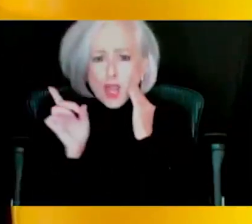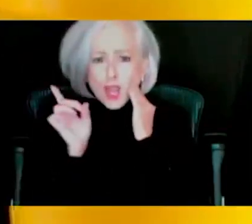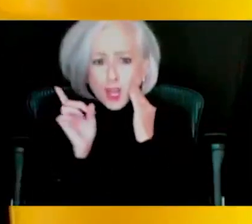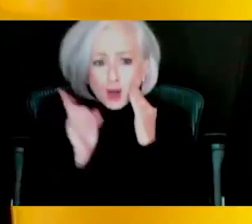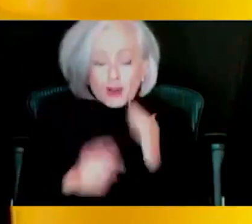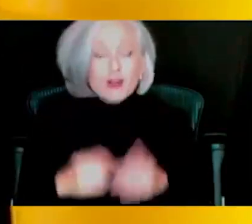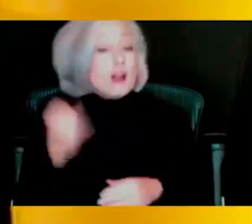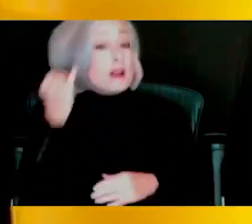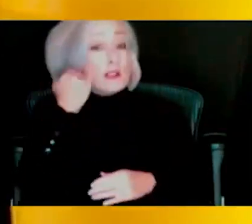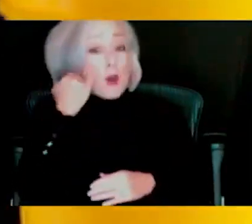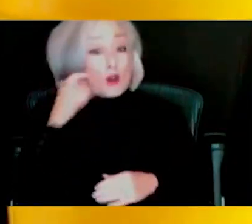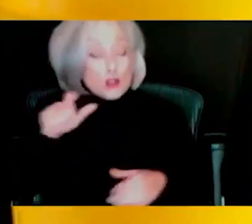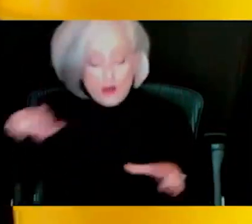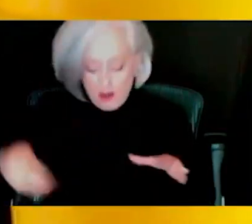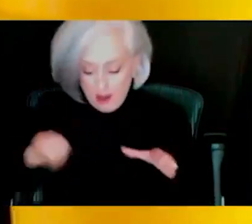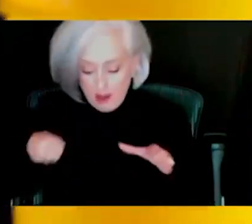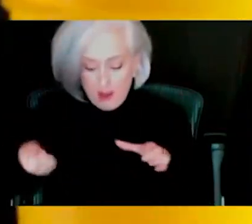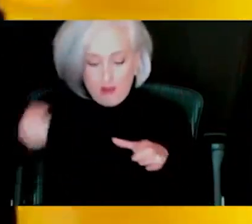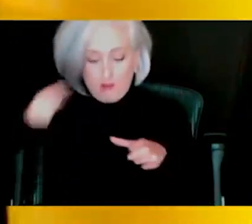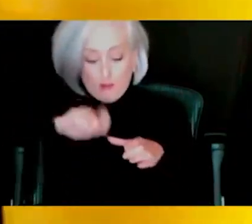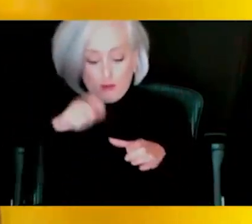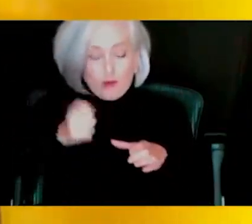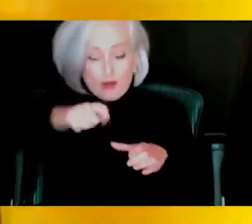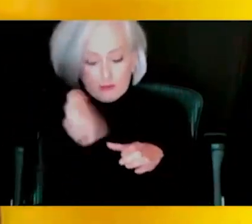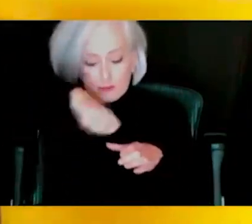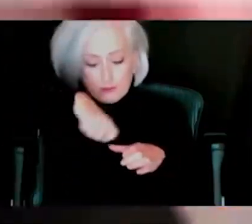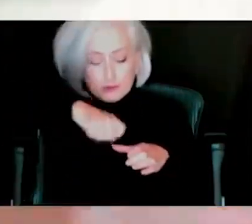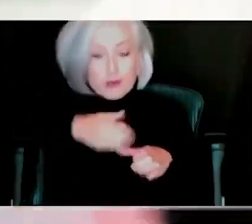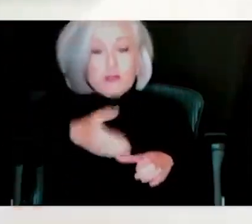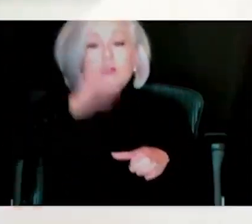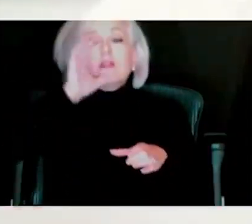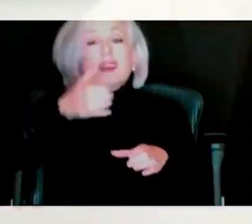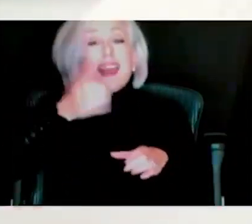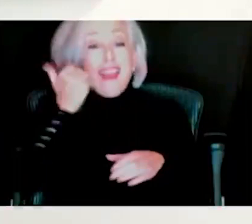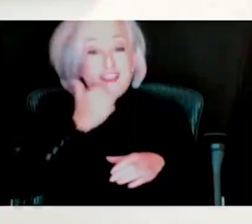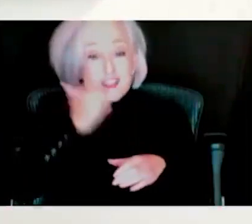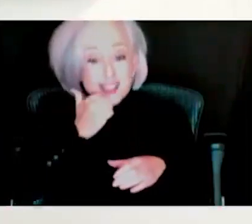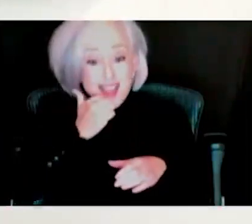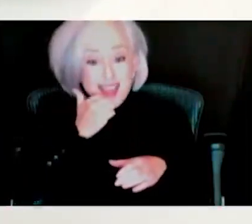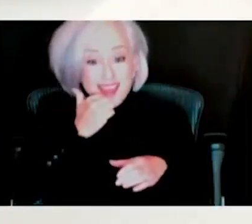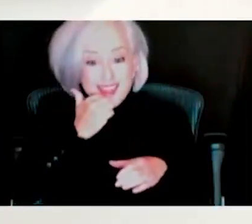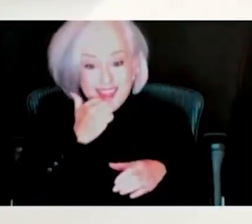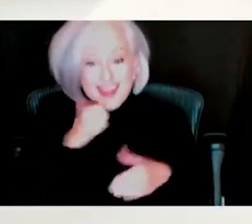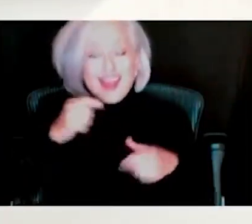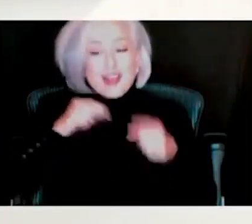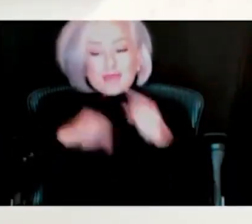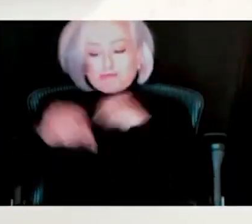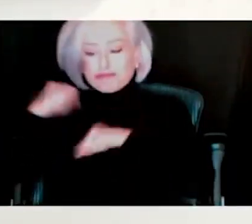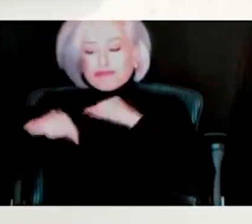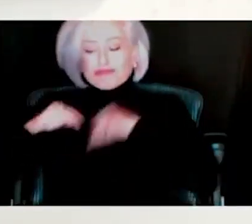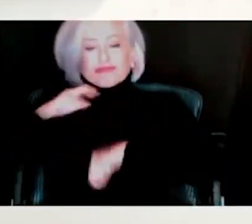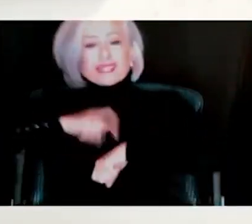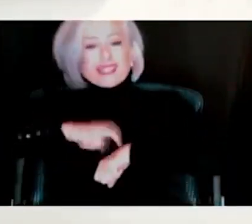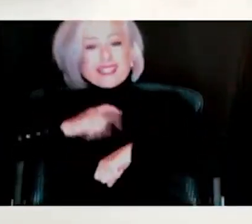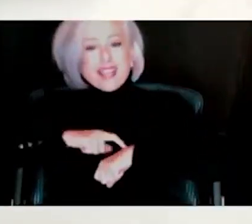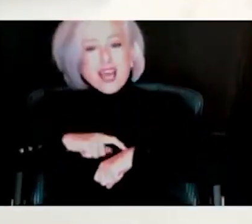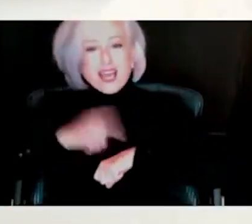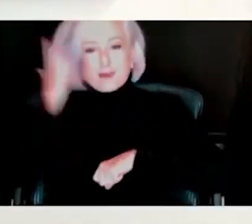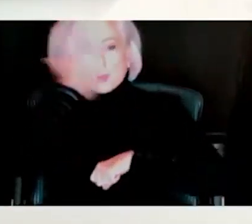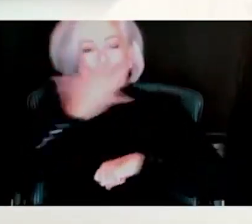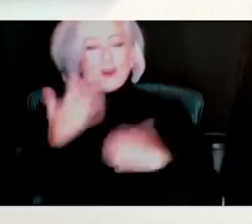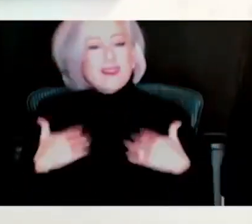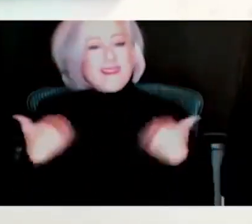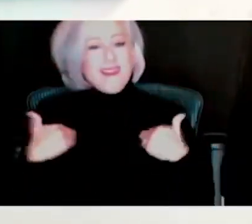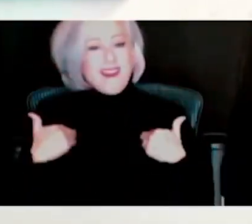this in your drink every day and slowly get back that baby face of your youth? That's what collagen powders promise.